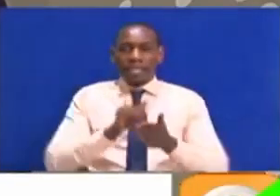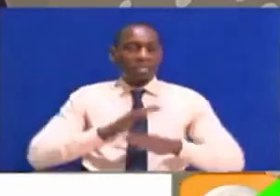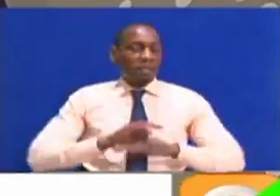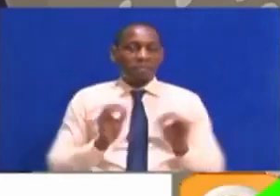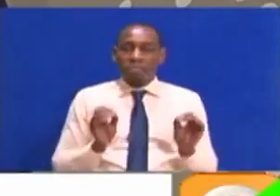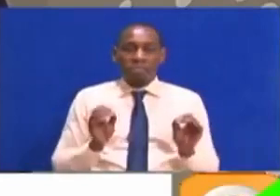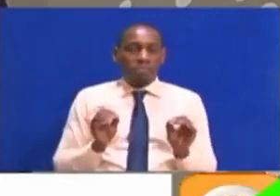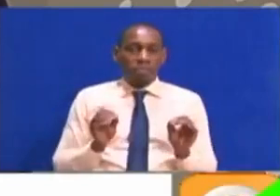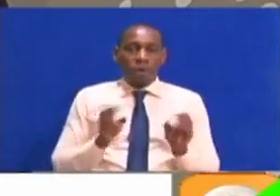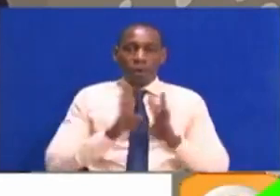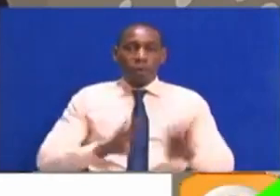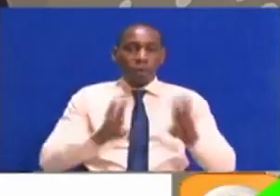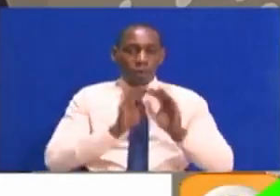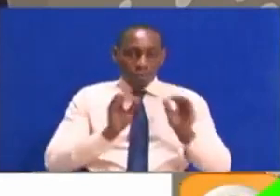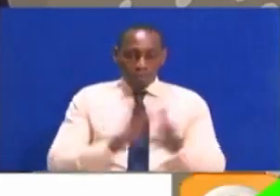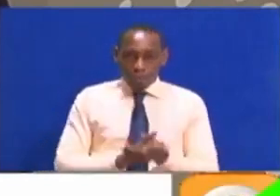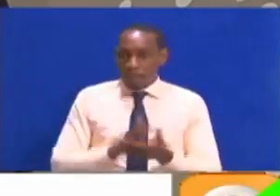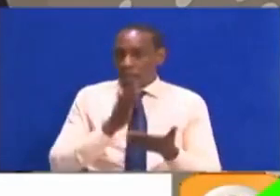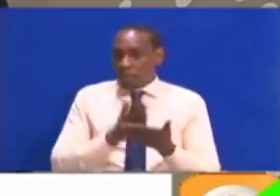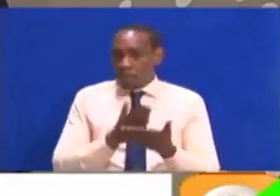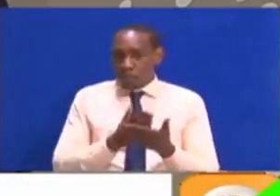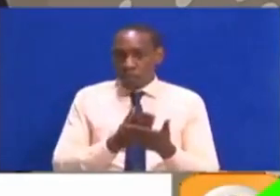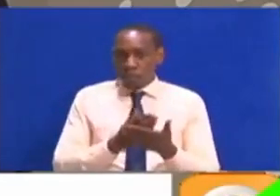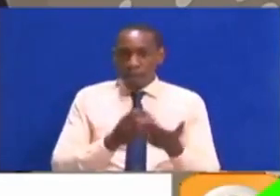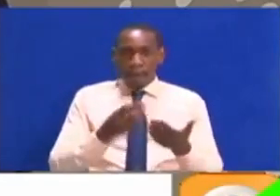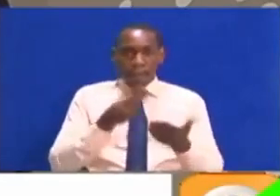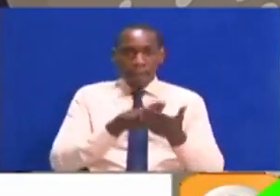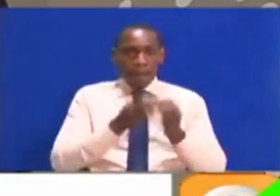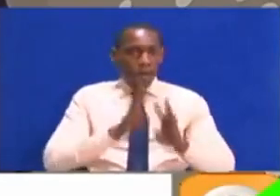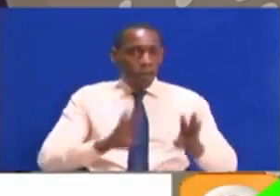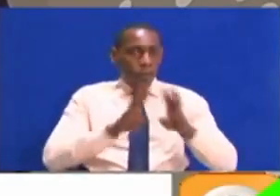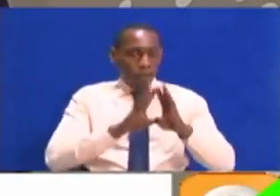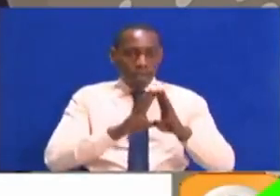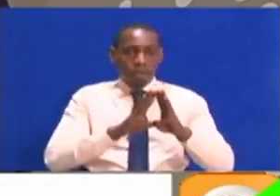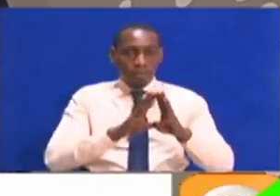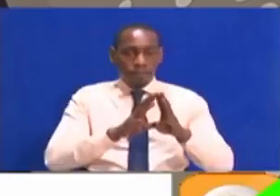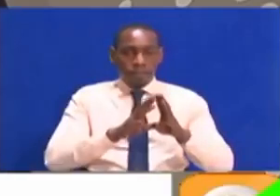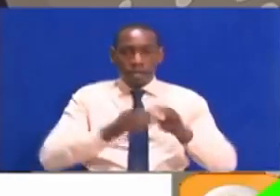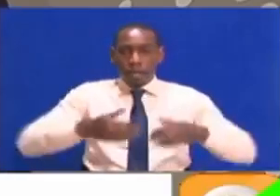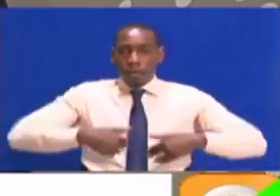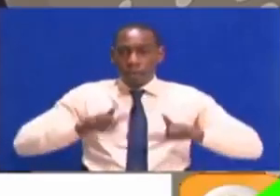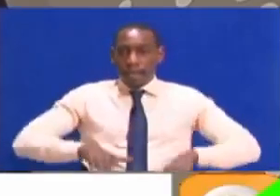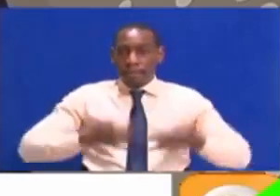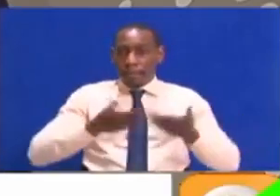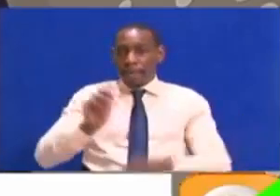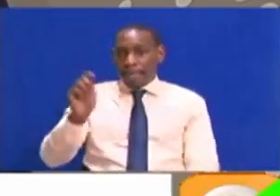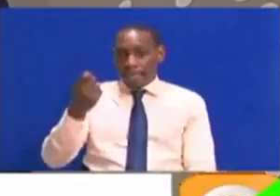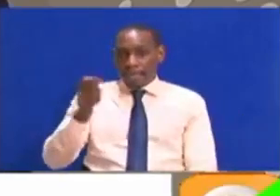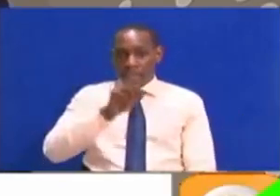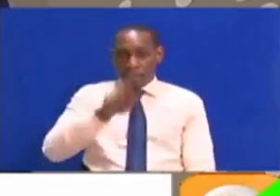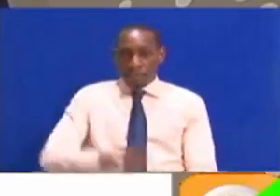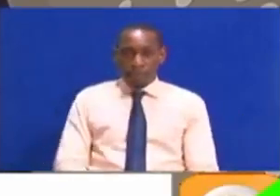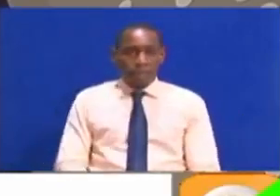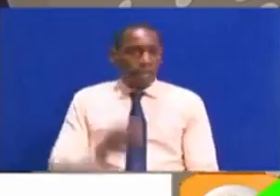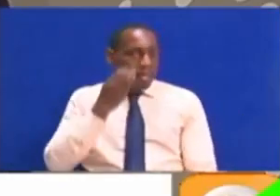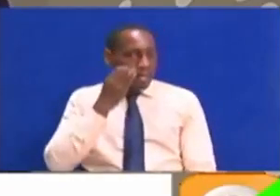day. Just how much is the worth of a poor young man's or woman's life in Kenya? And here is